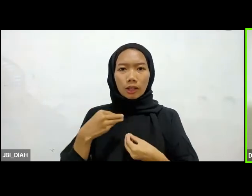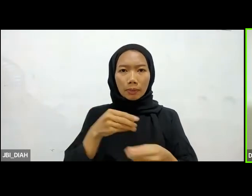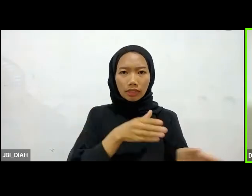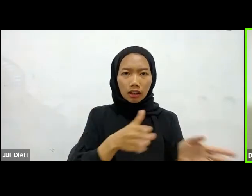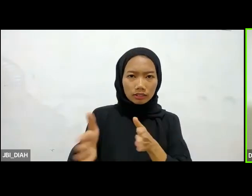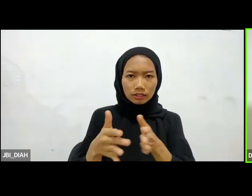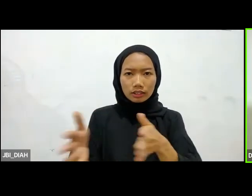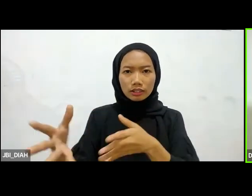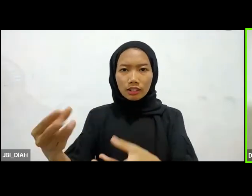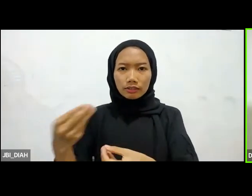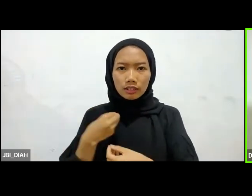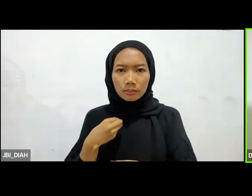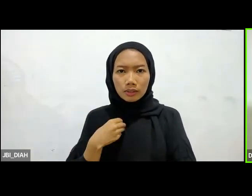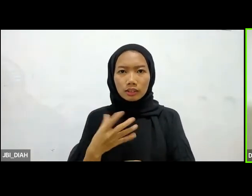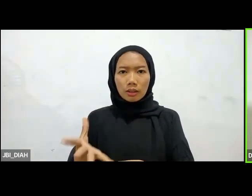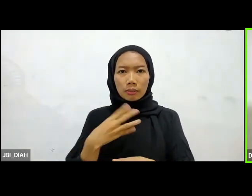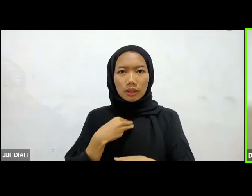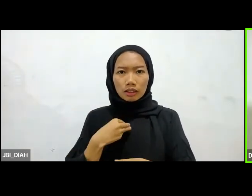communication